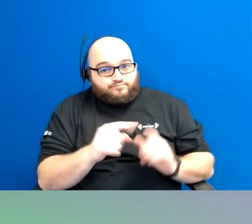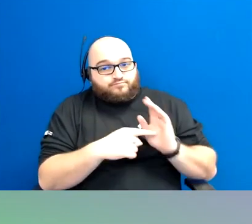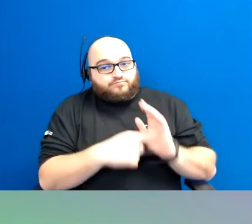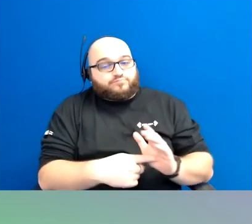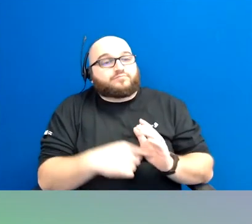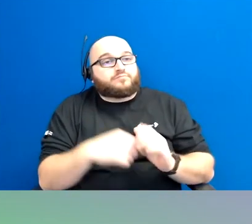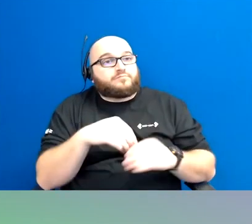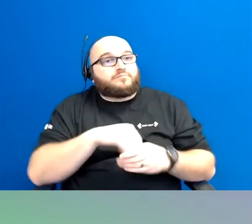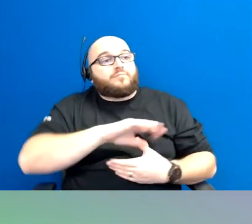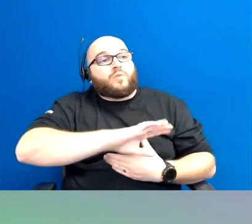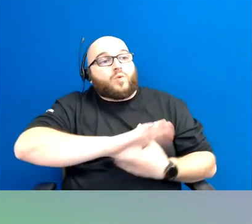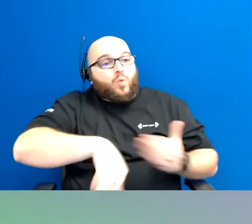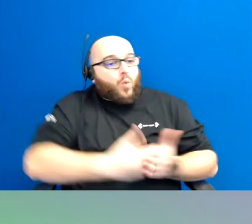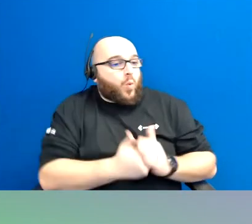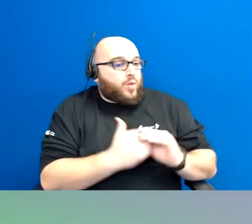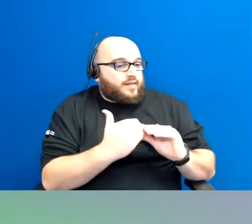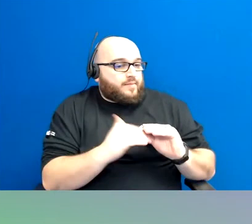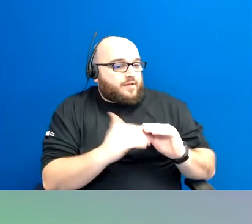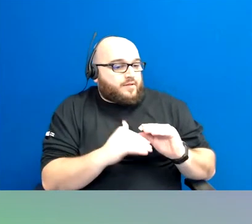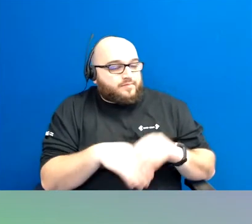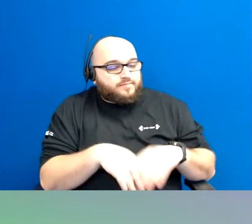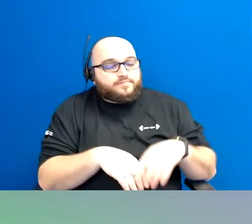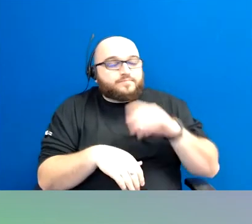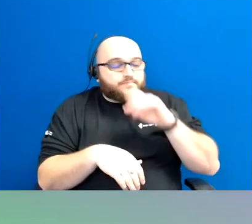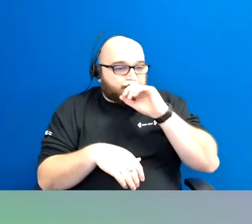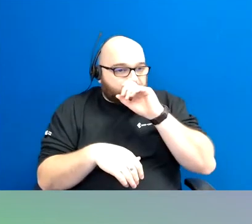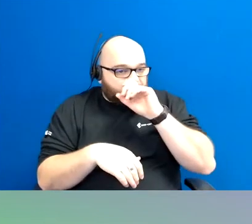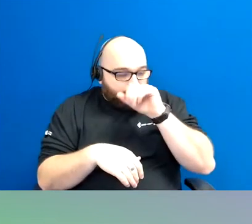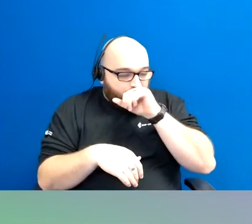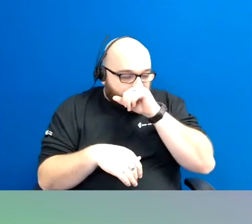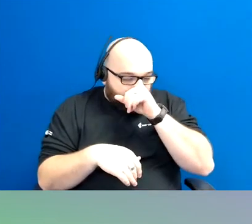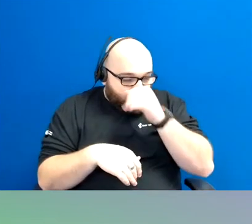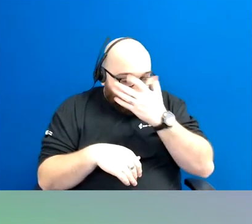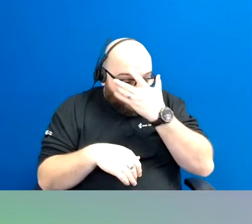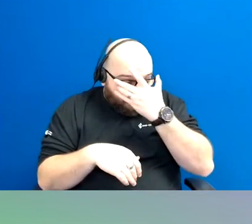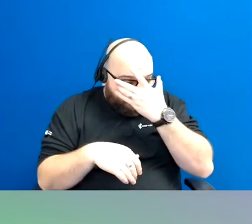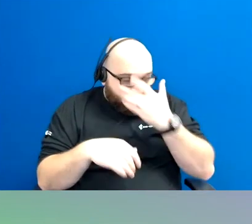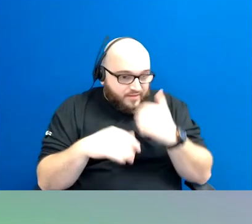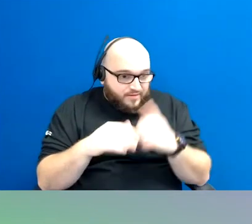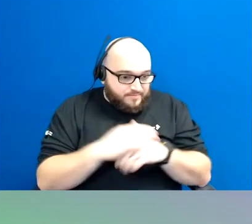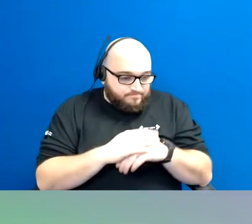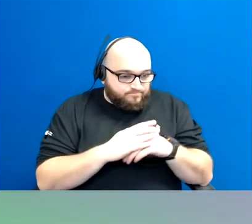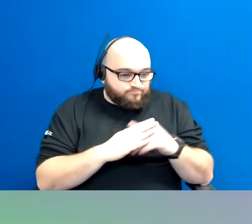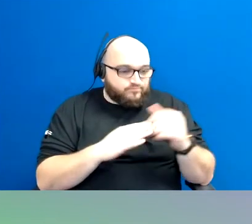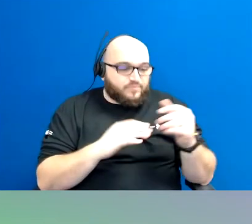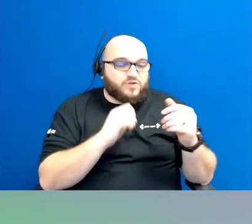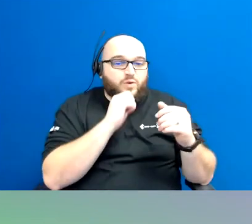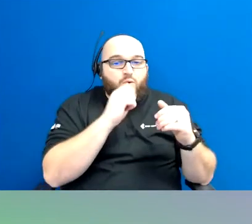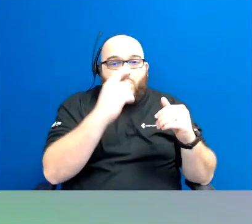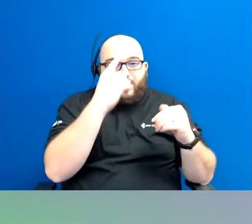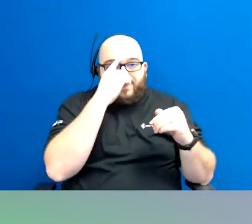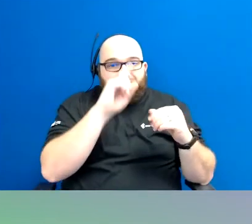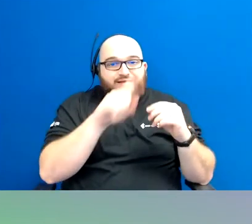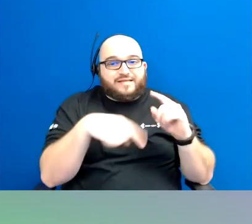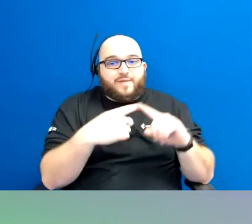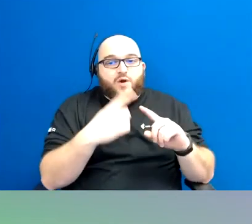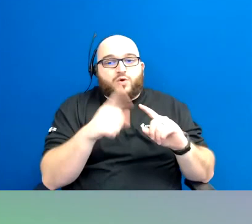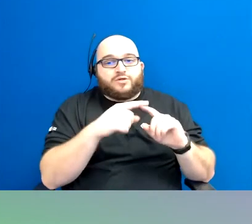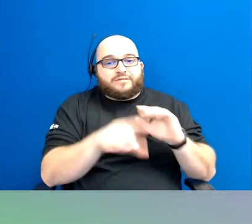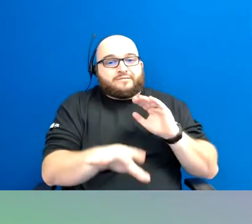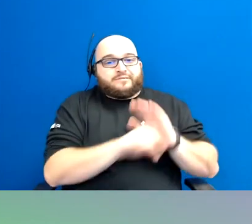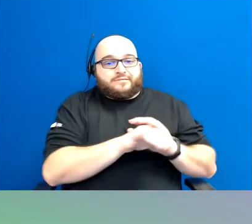of the email providers. So I don't think it's about selecting the color